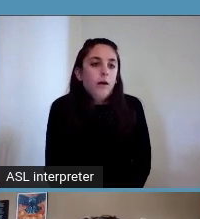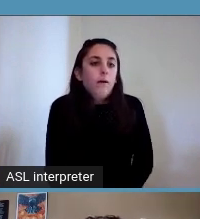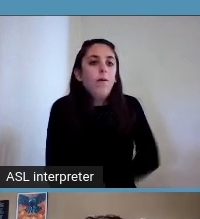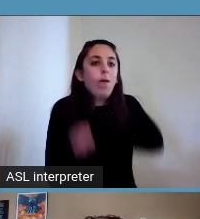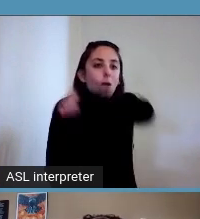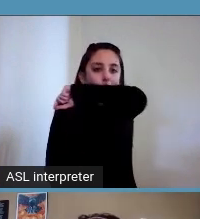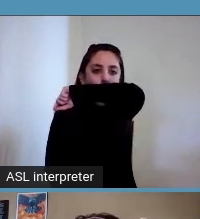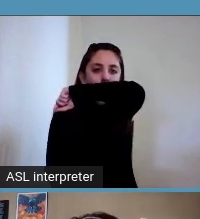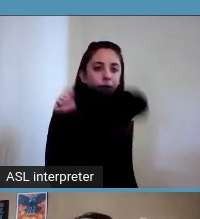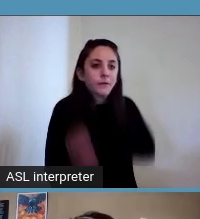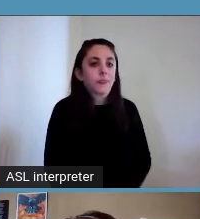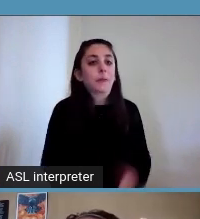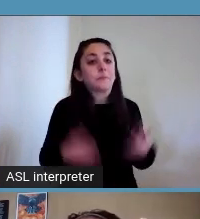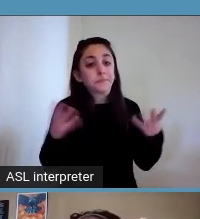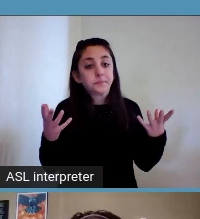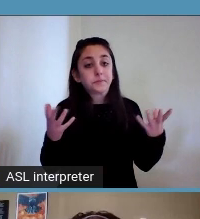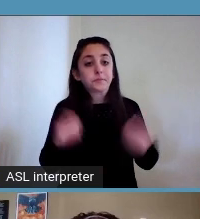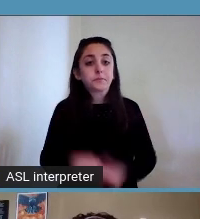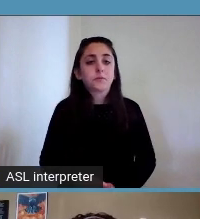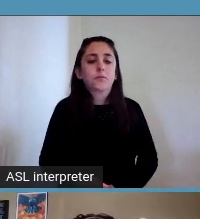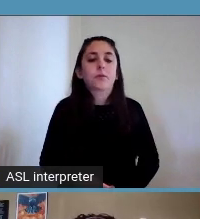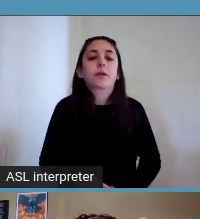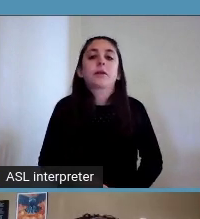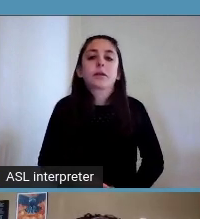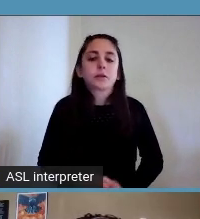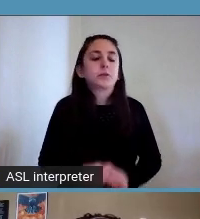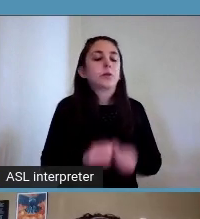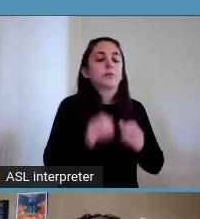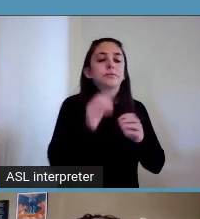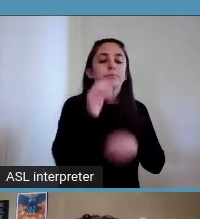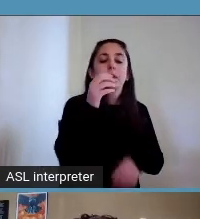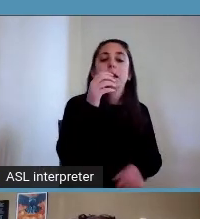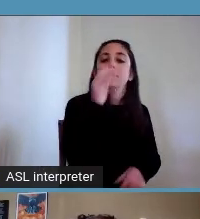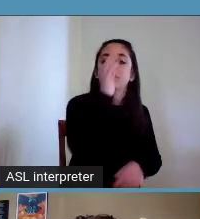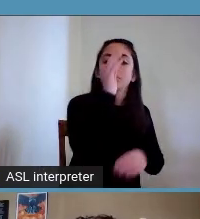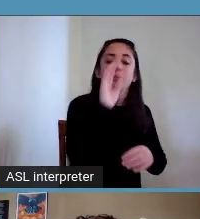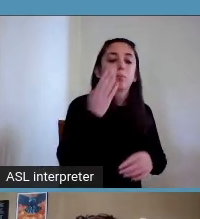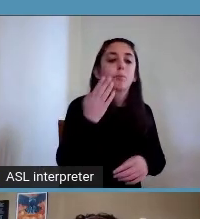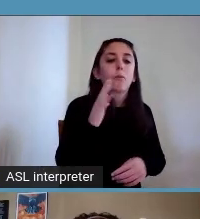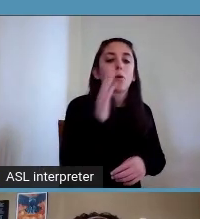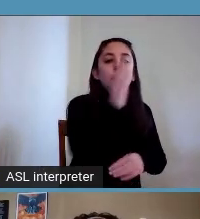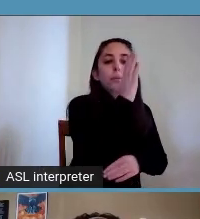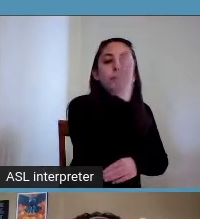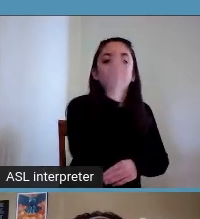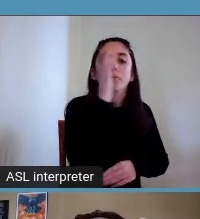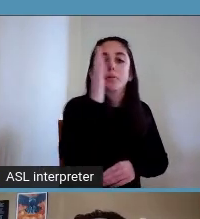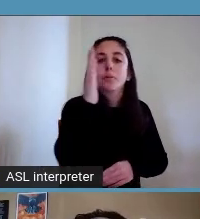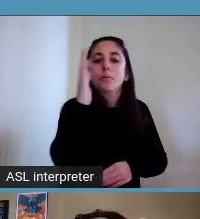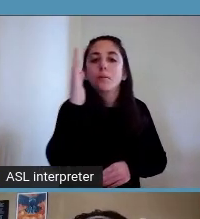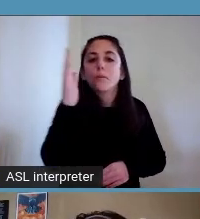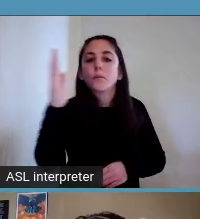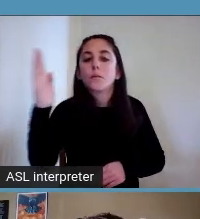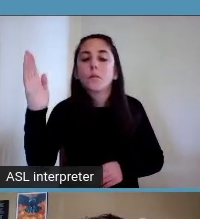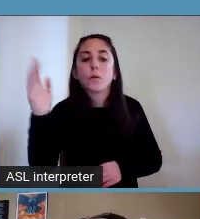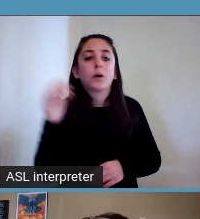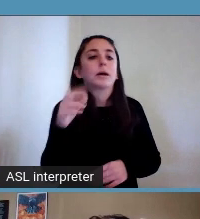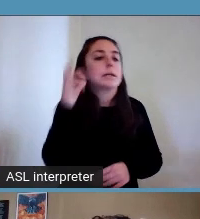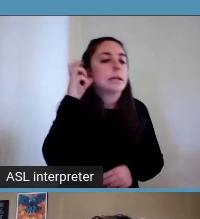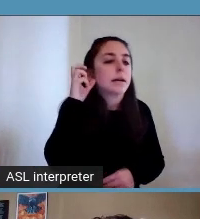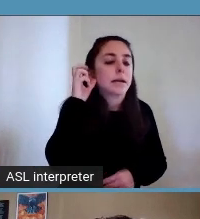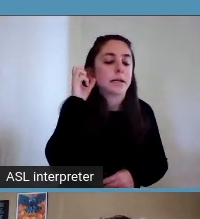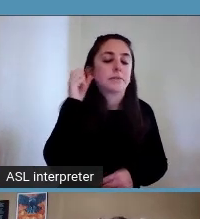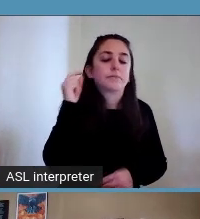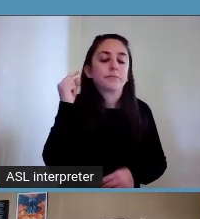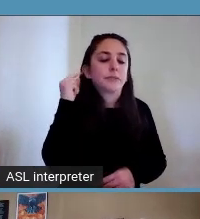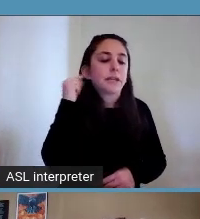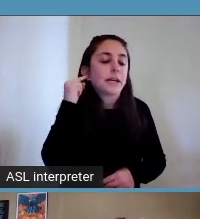So as a dark blue line went across the screen, you got to hear several different frog calls that are common to